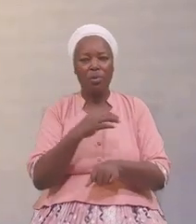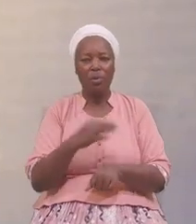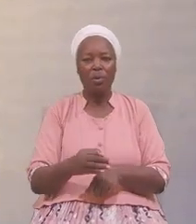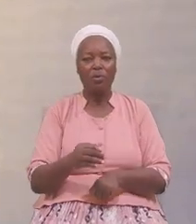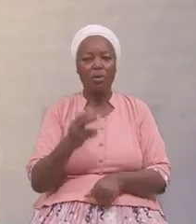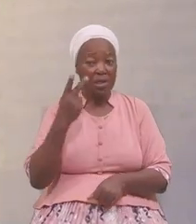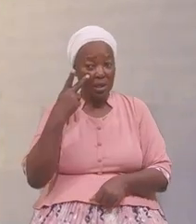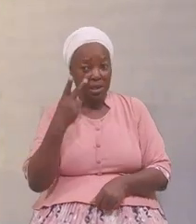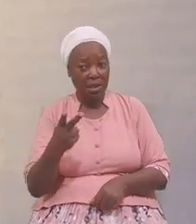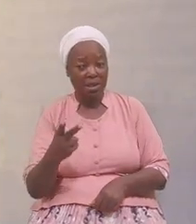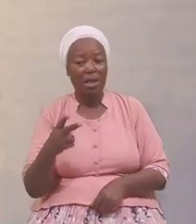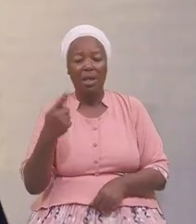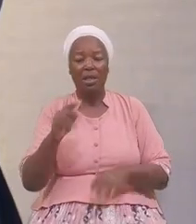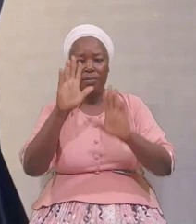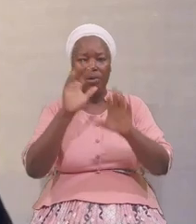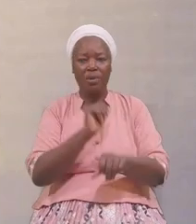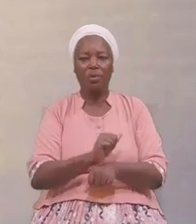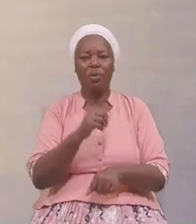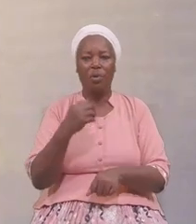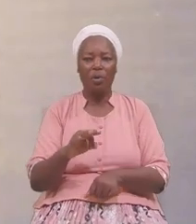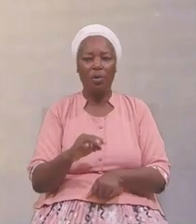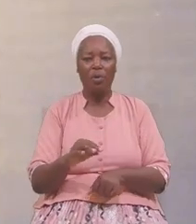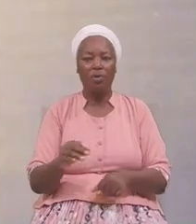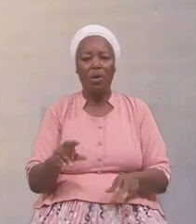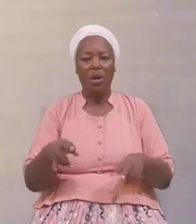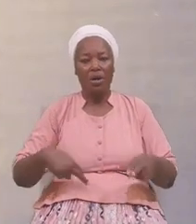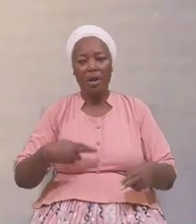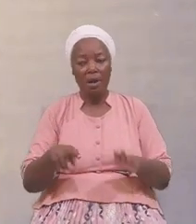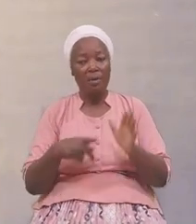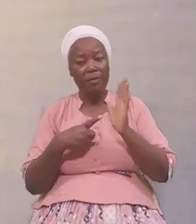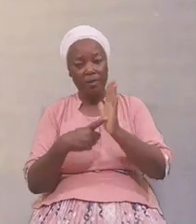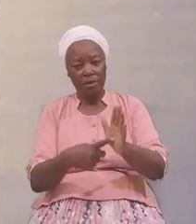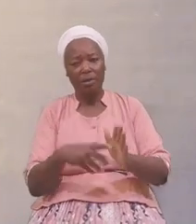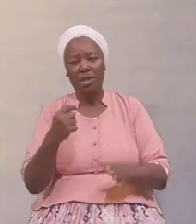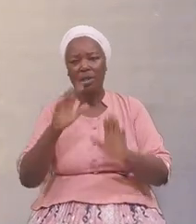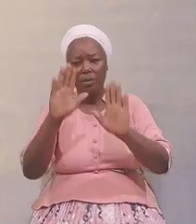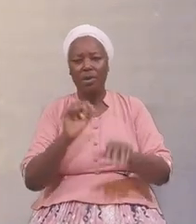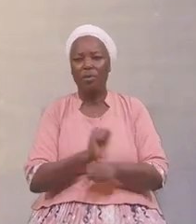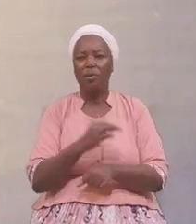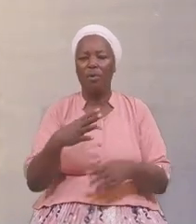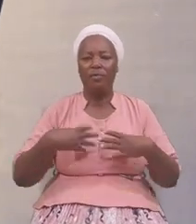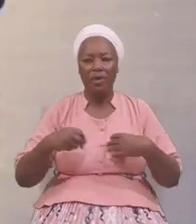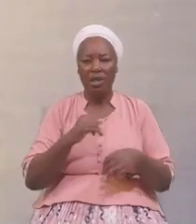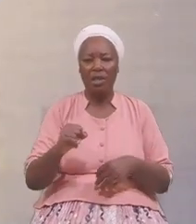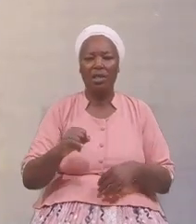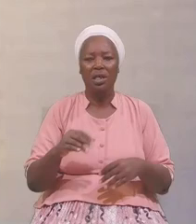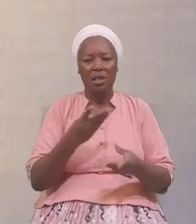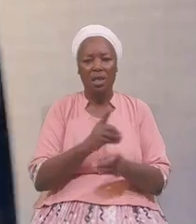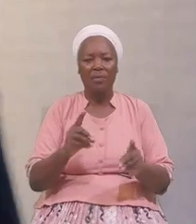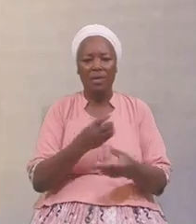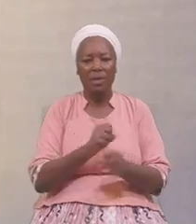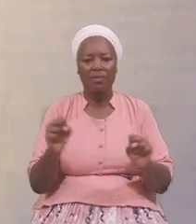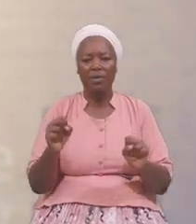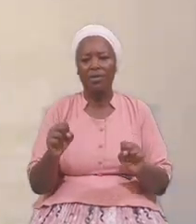perception, the miracle of revelation, the miracle of healing, deliverance,